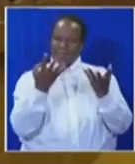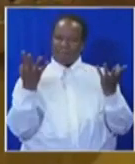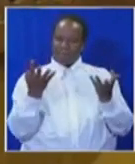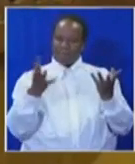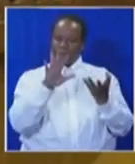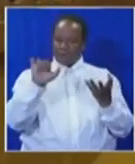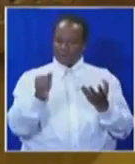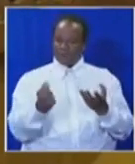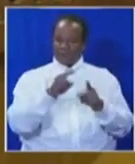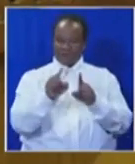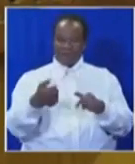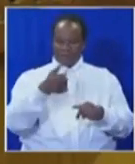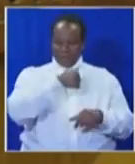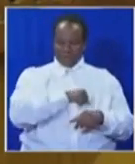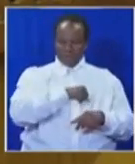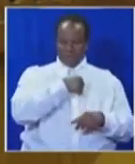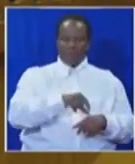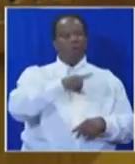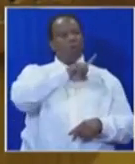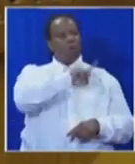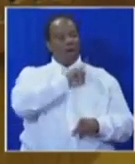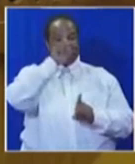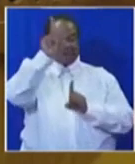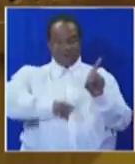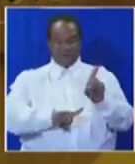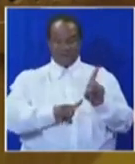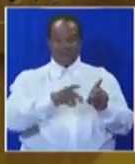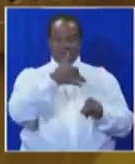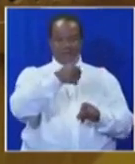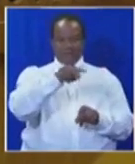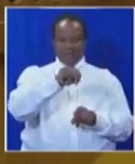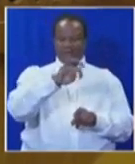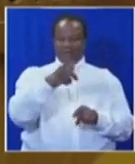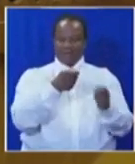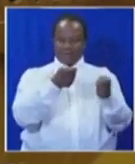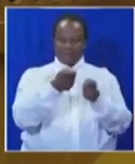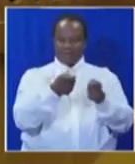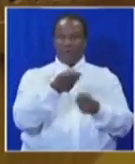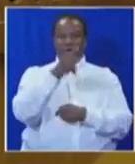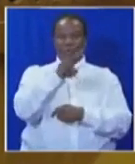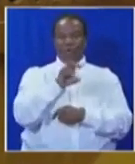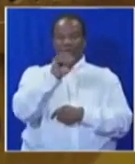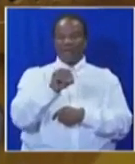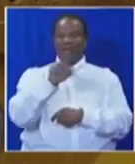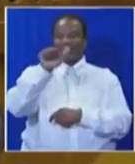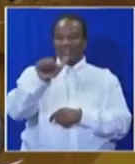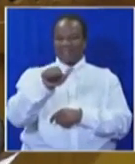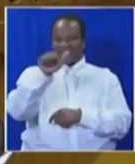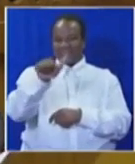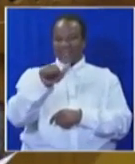are failing because of poor ANC governance. The ANC of 2016 couldn't